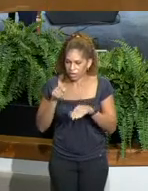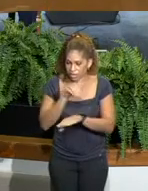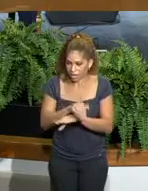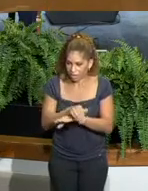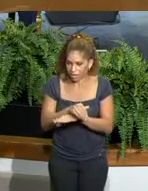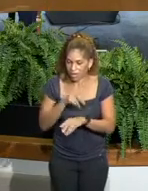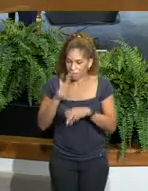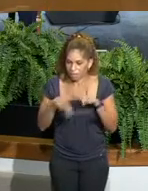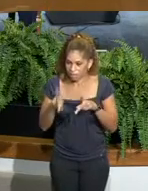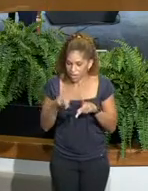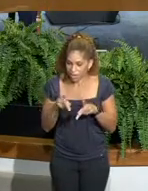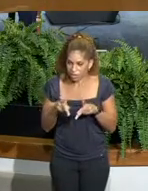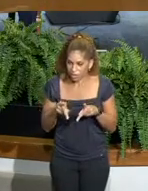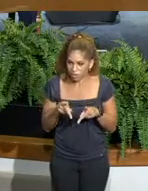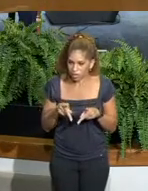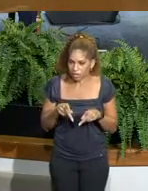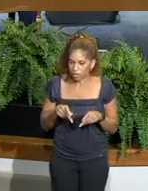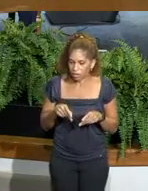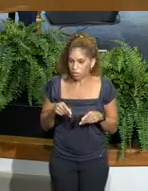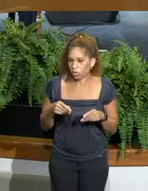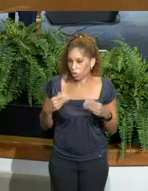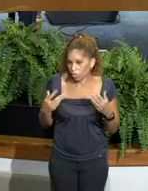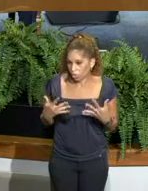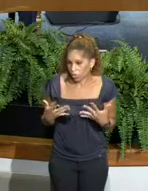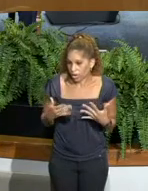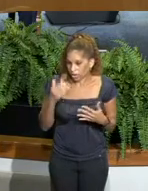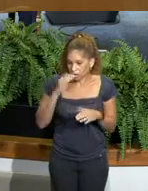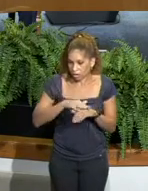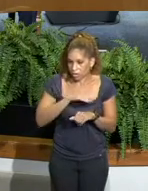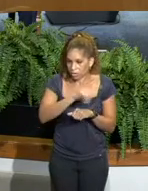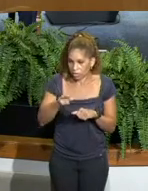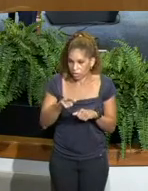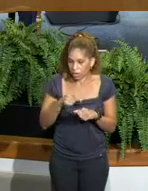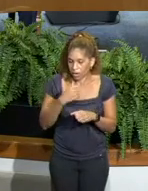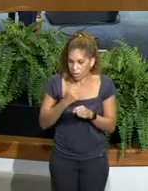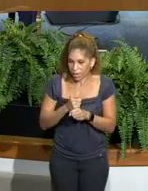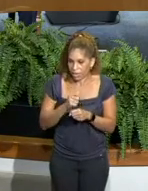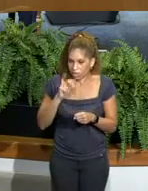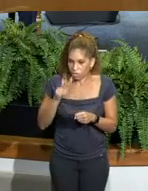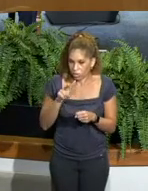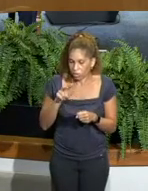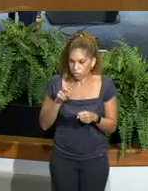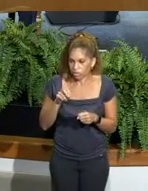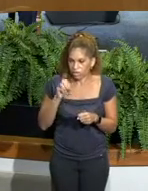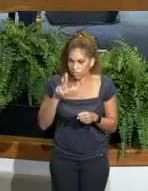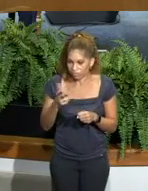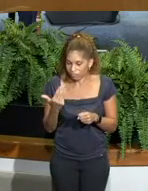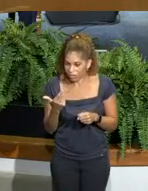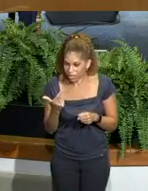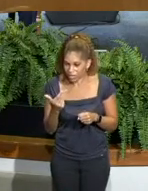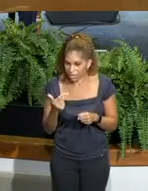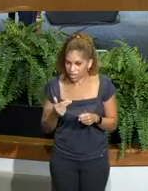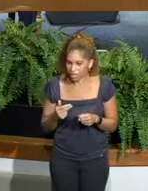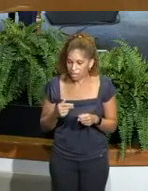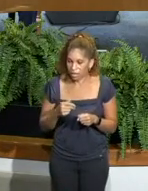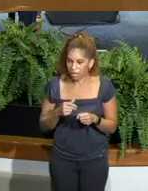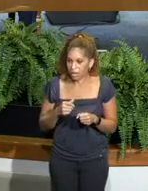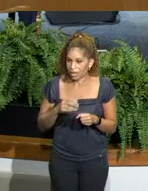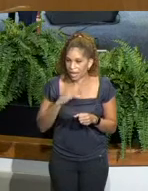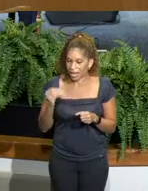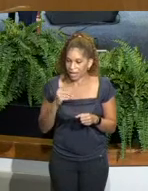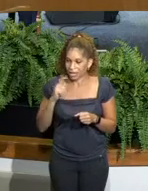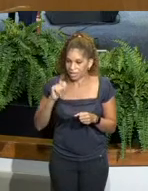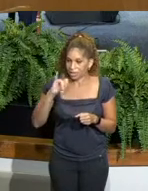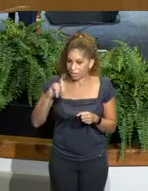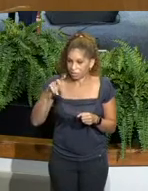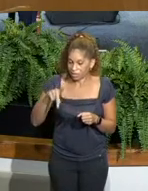people who wait on you make $2.13 an hour plus tips. That's all. Most of them could not even qualify for COVID